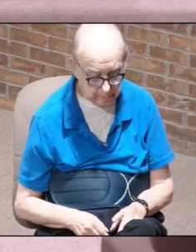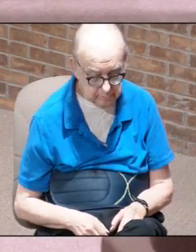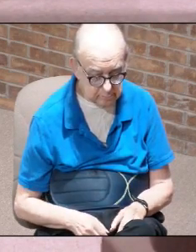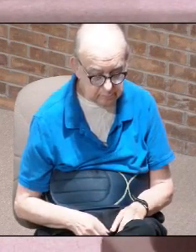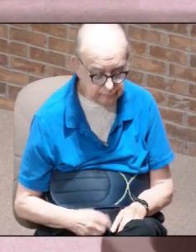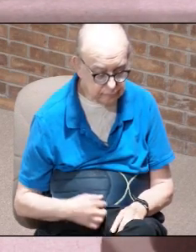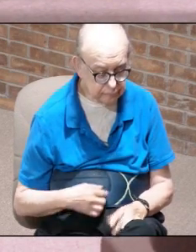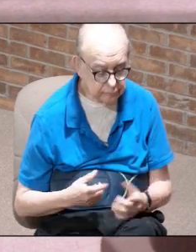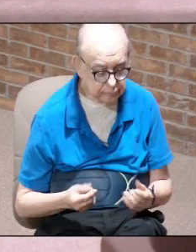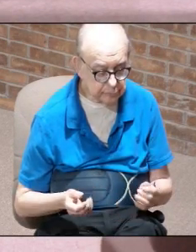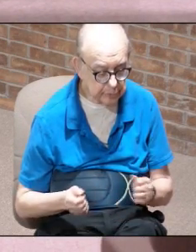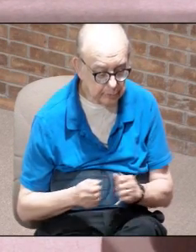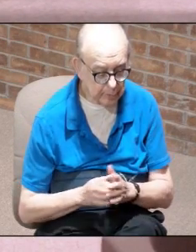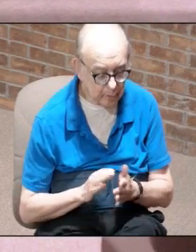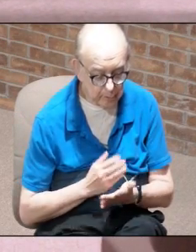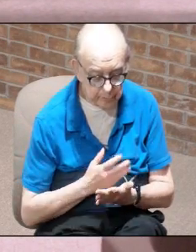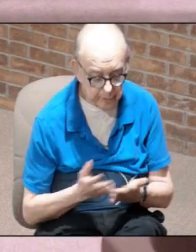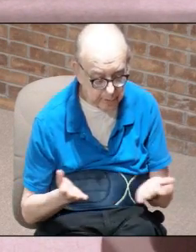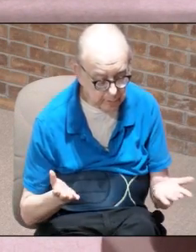So what are you going to do with it?